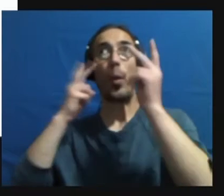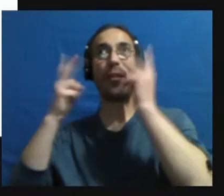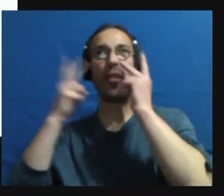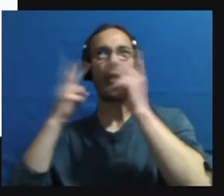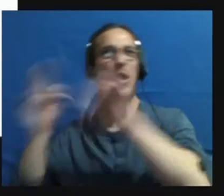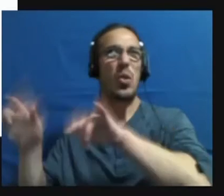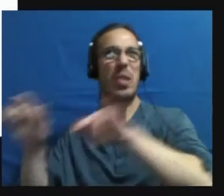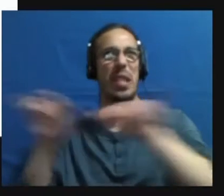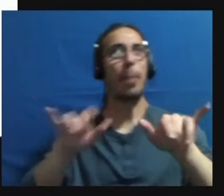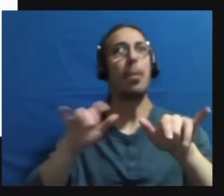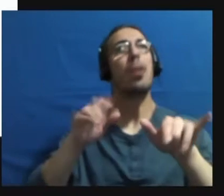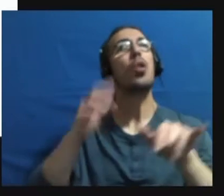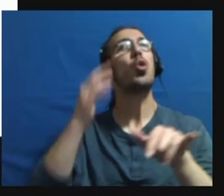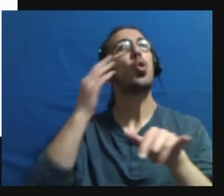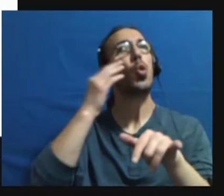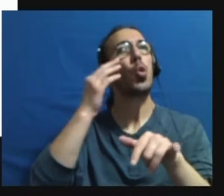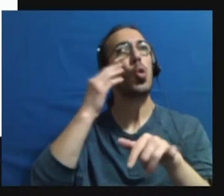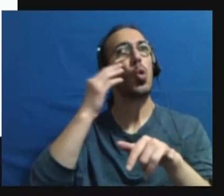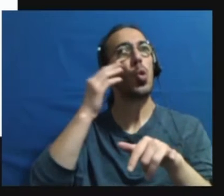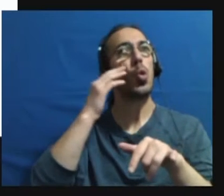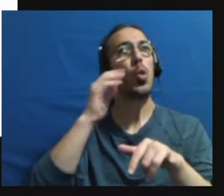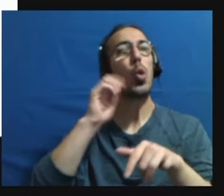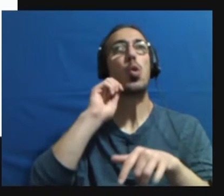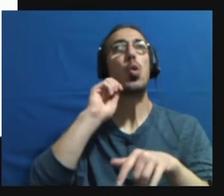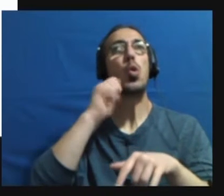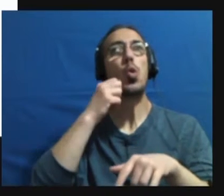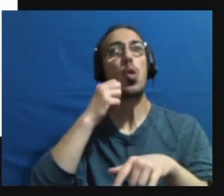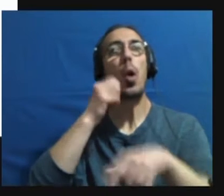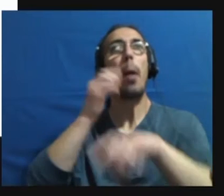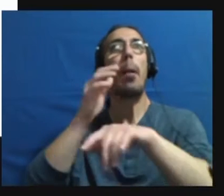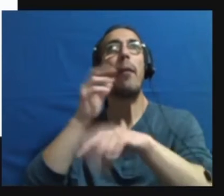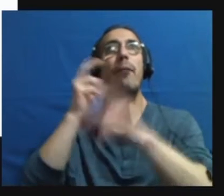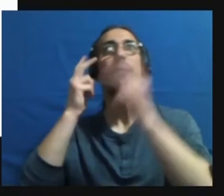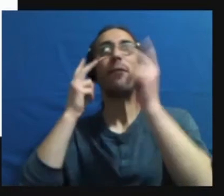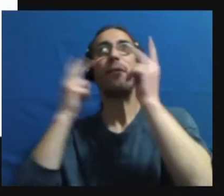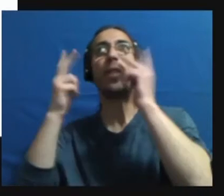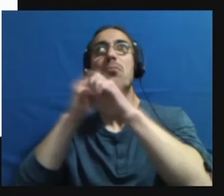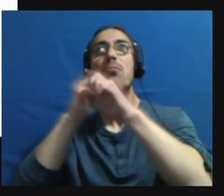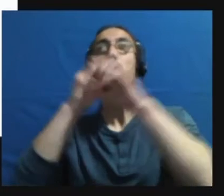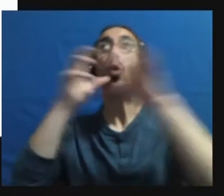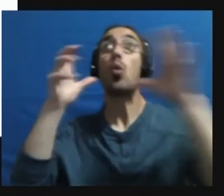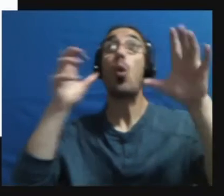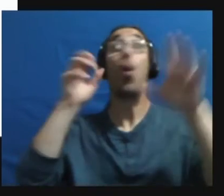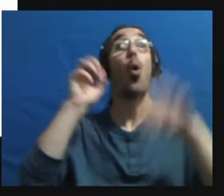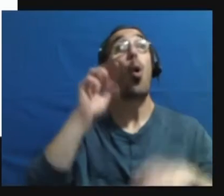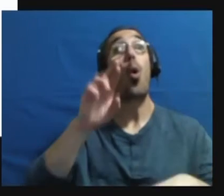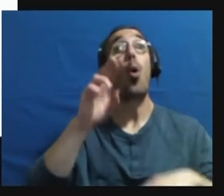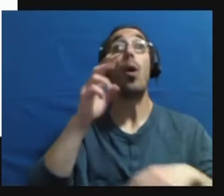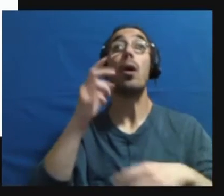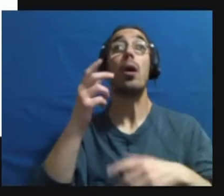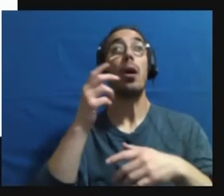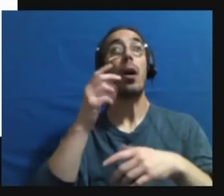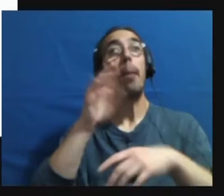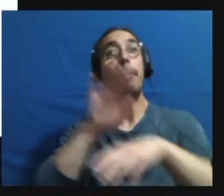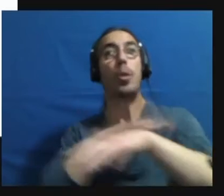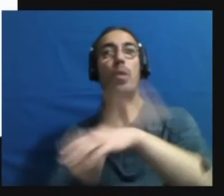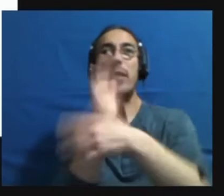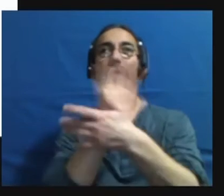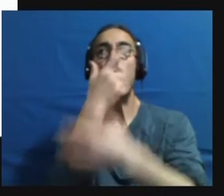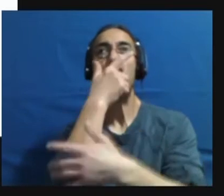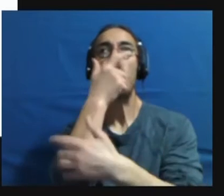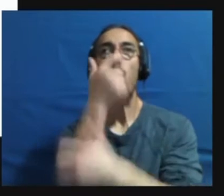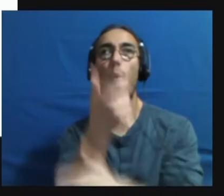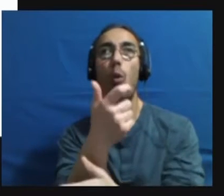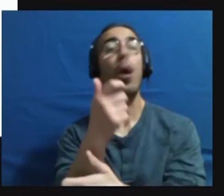maybe like one of those cool music visualizers, or even just a music video, we're tapping into the auditory and